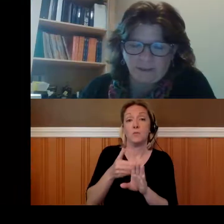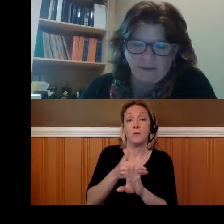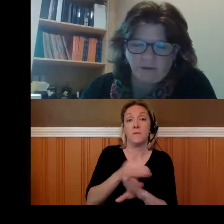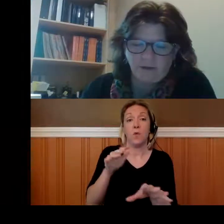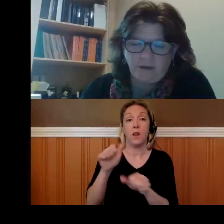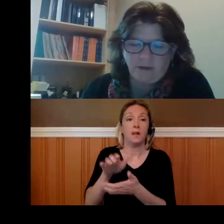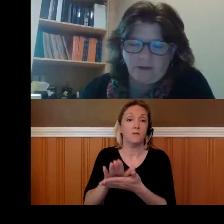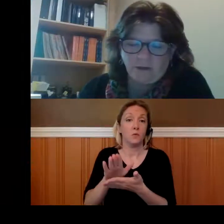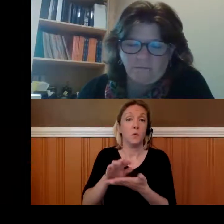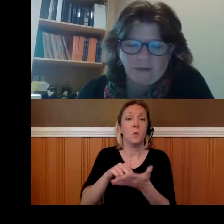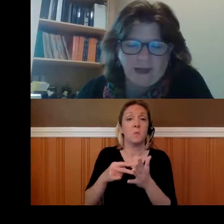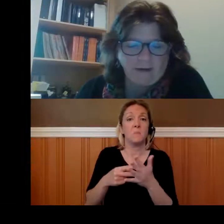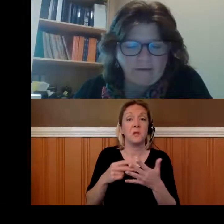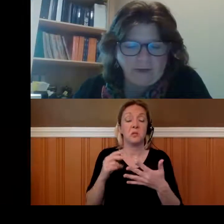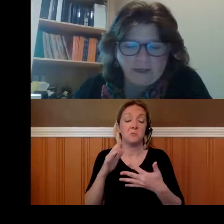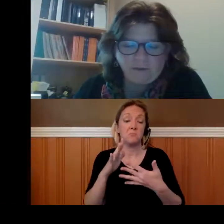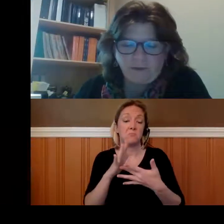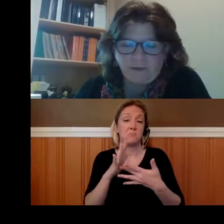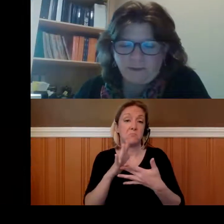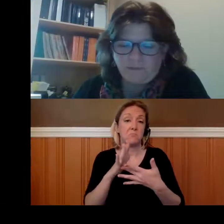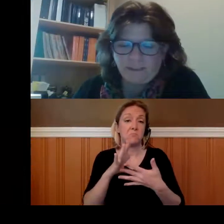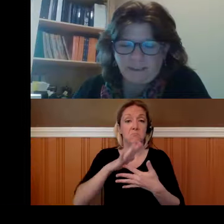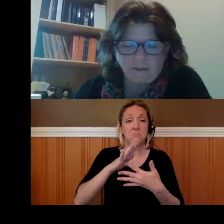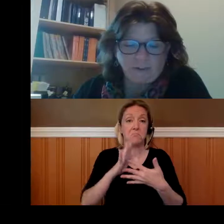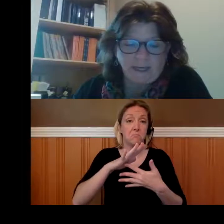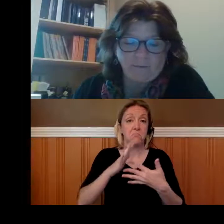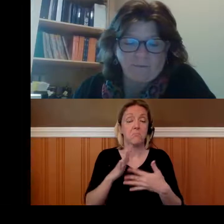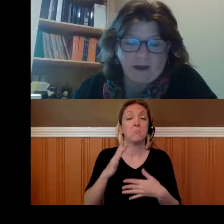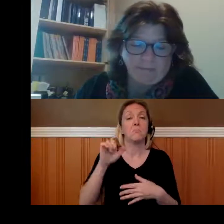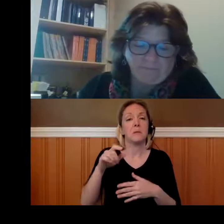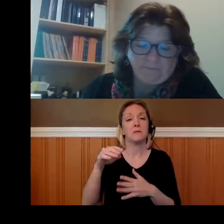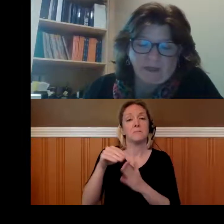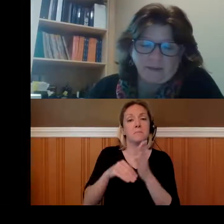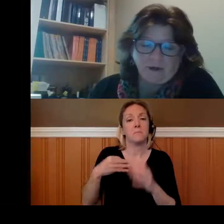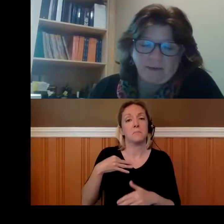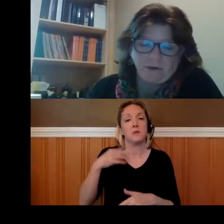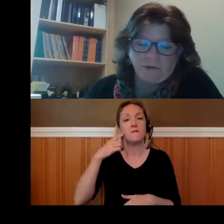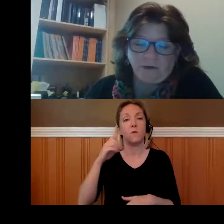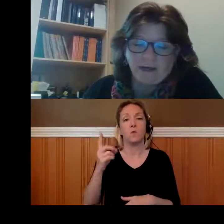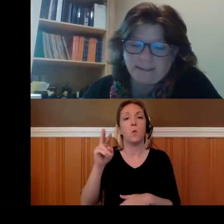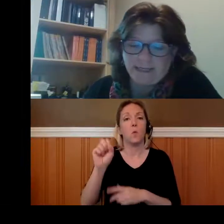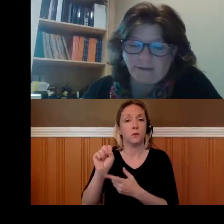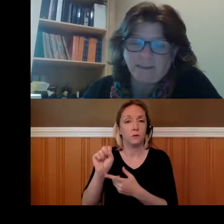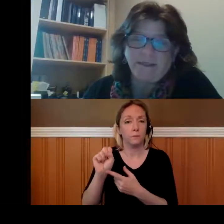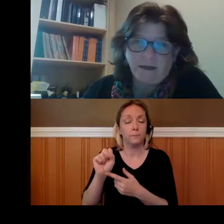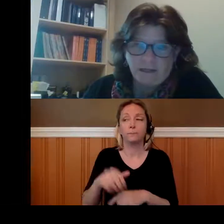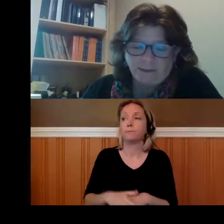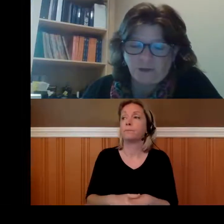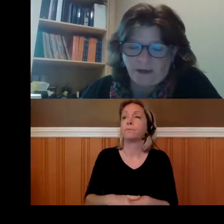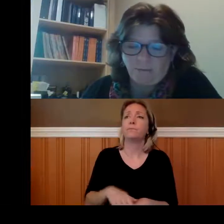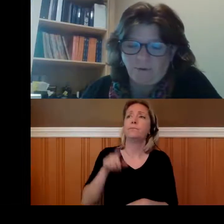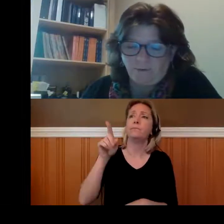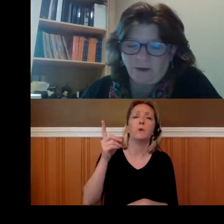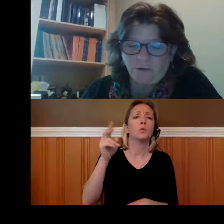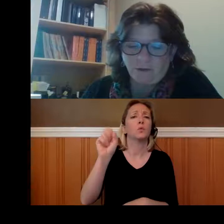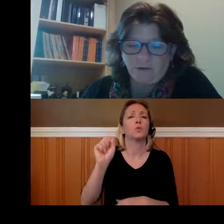you're going to fill out. So some of the services that DOORS can provide, they can talk about career guidance and counseling to try to help you